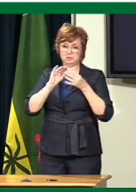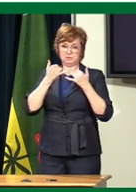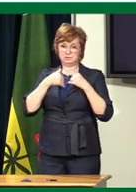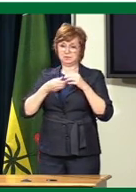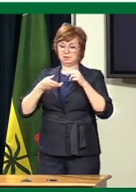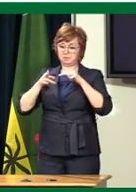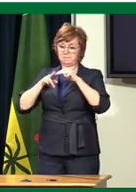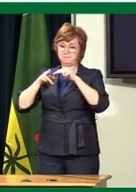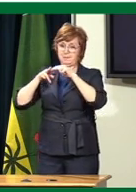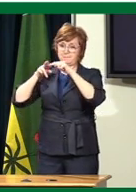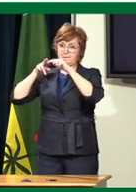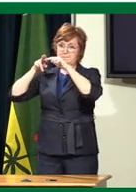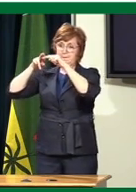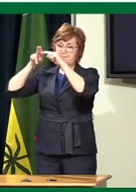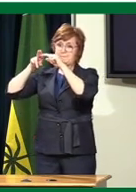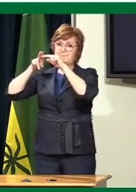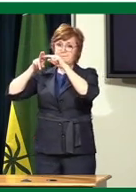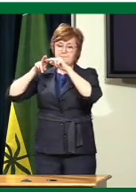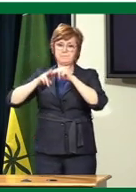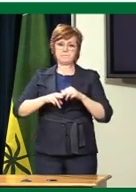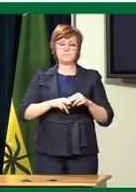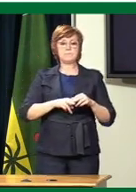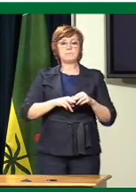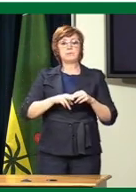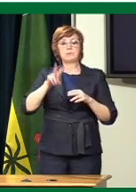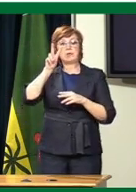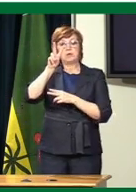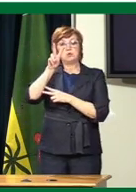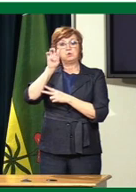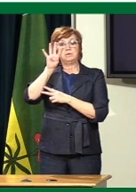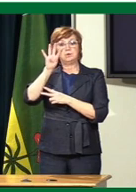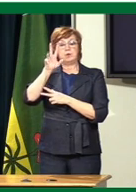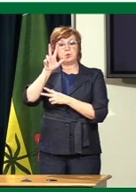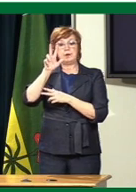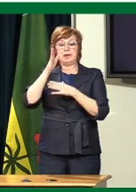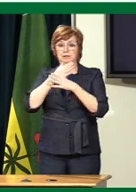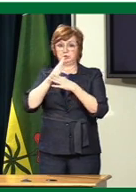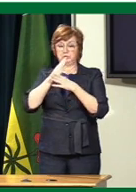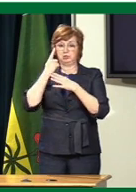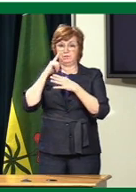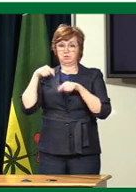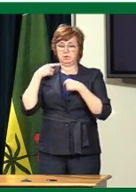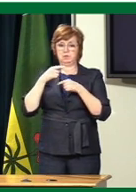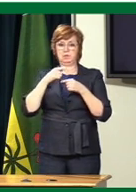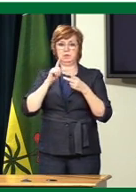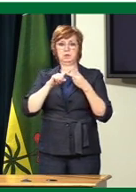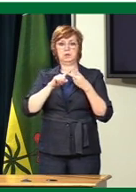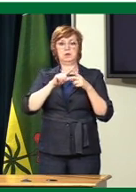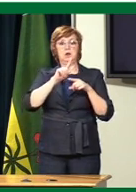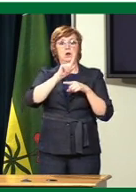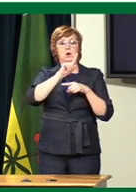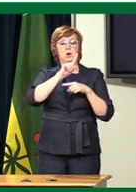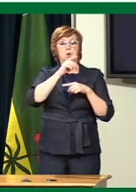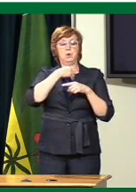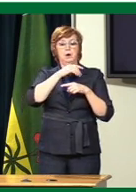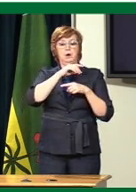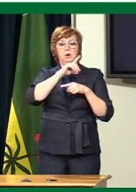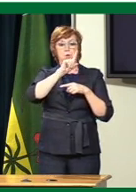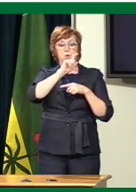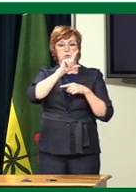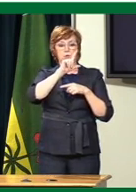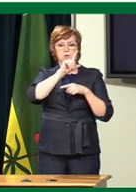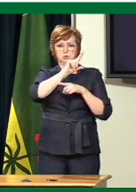new cases per 100,000 is 243. Case rate per 100,000 is 20. And I've said anything above